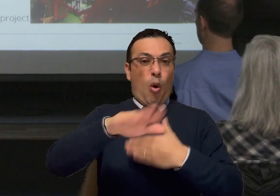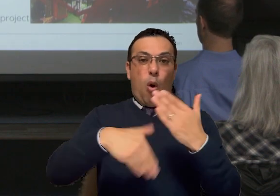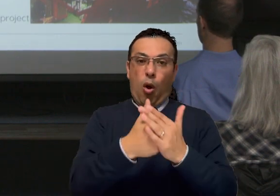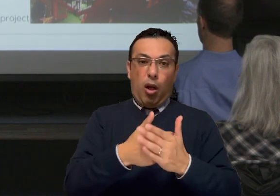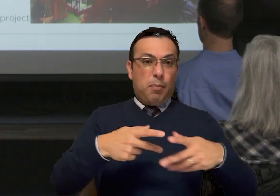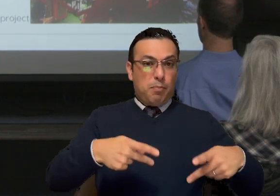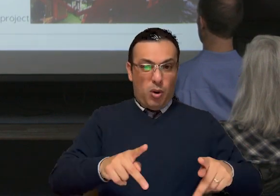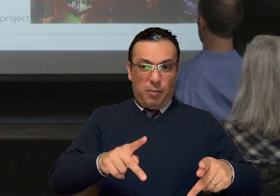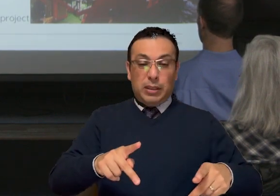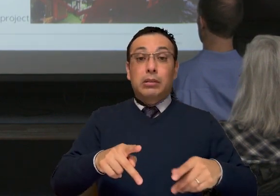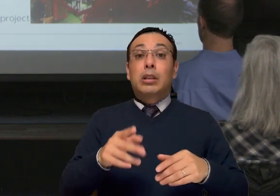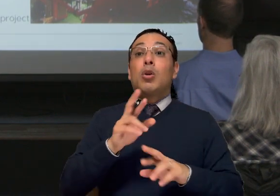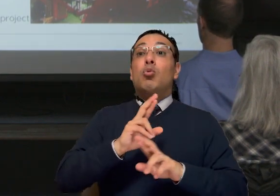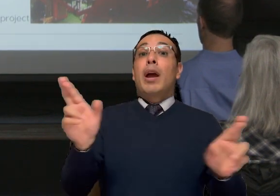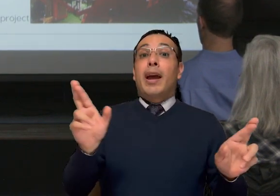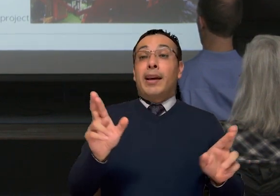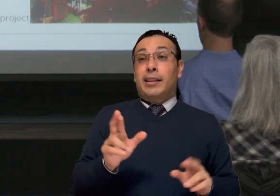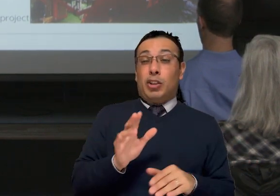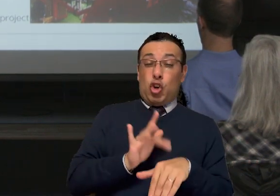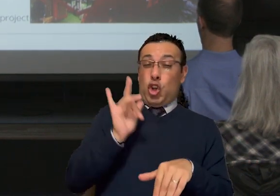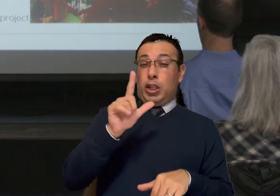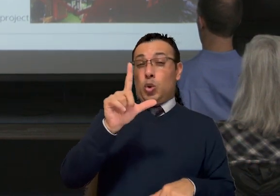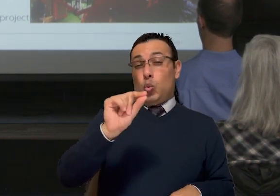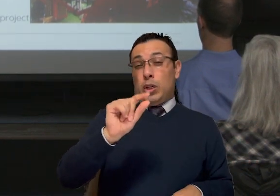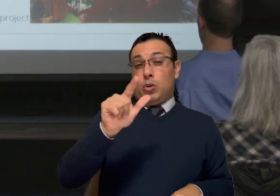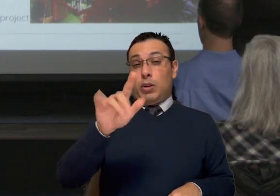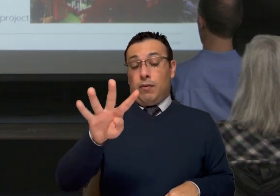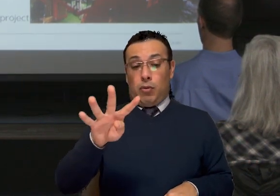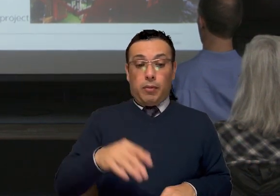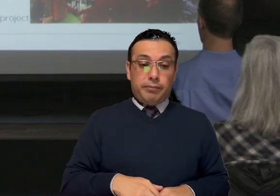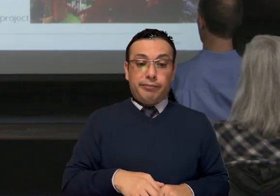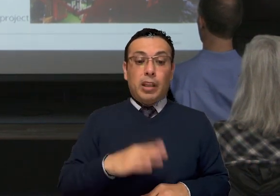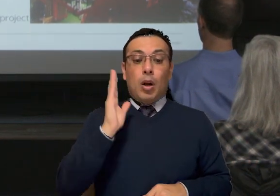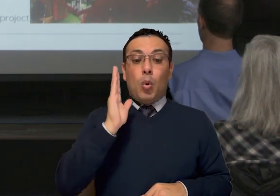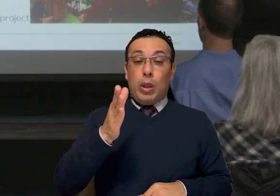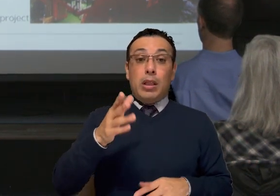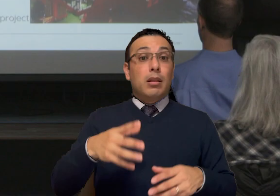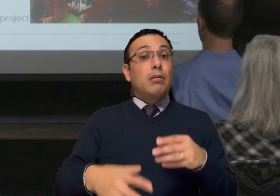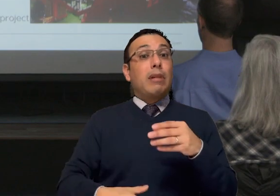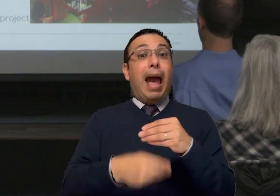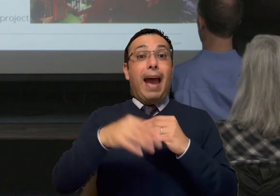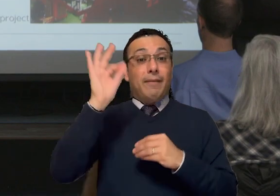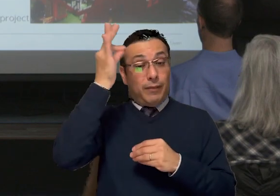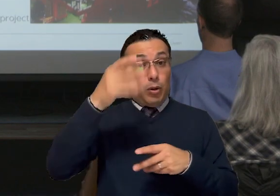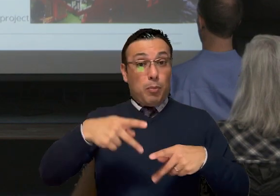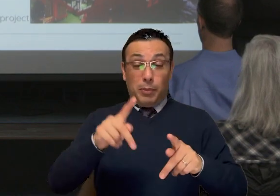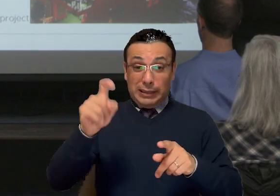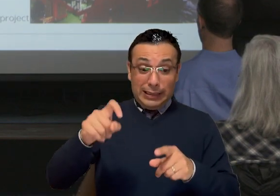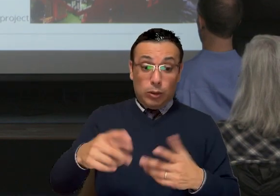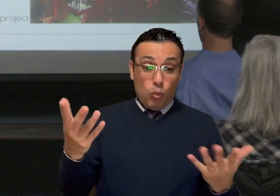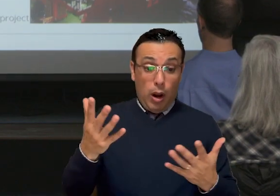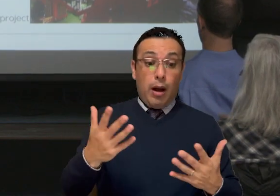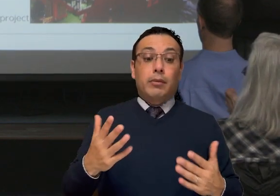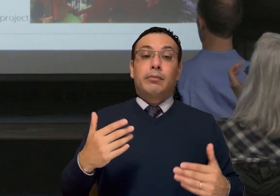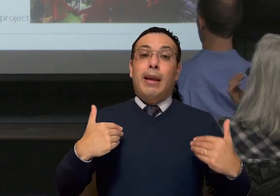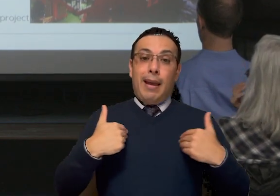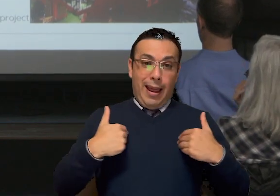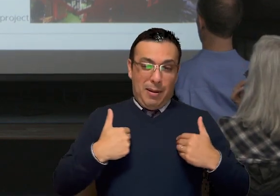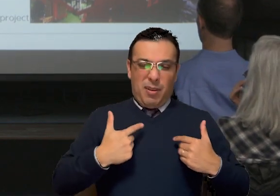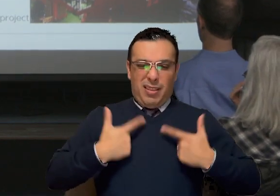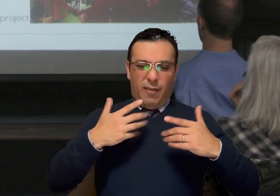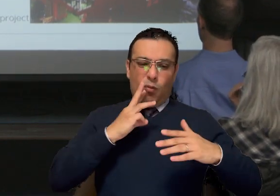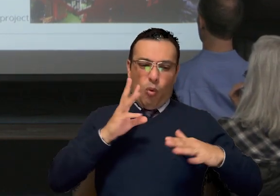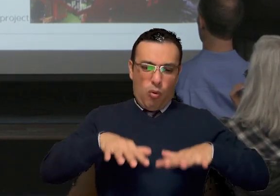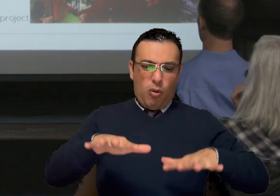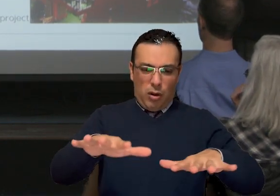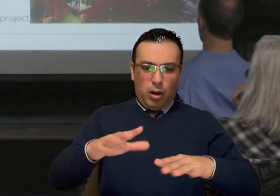2024. Additional federal permits that the project needs includes the Marine Mammal Protection Act incidental take authorization,